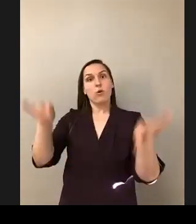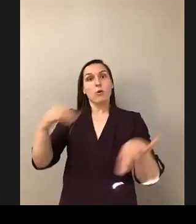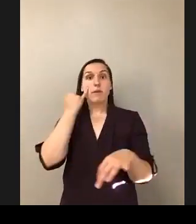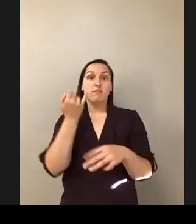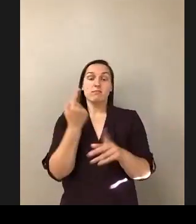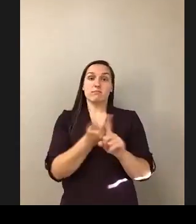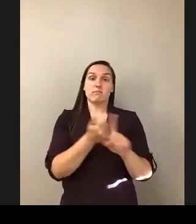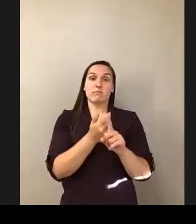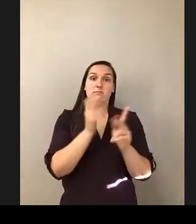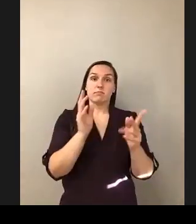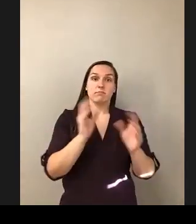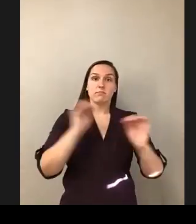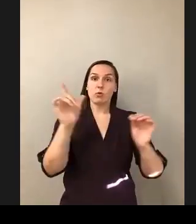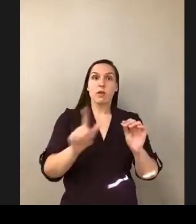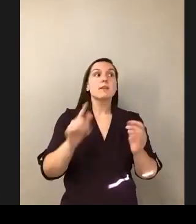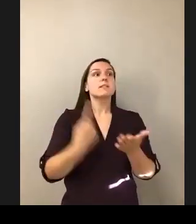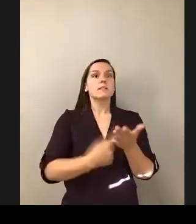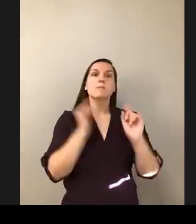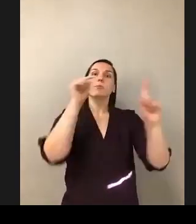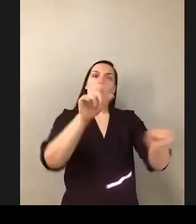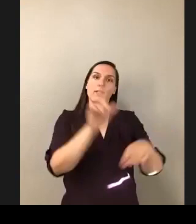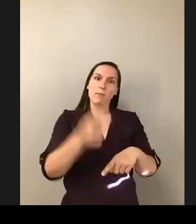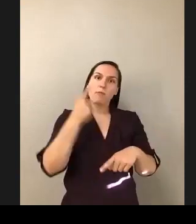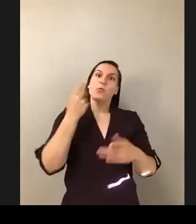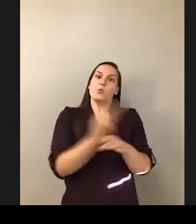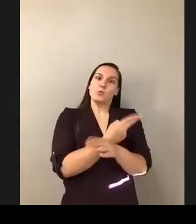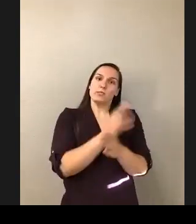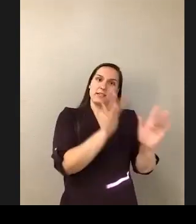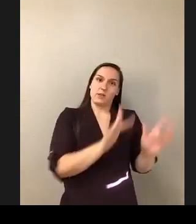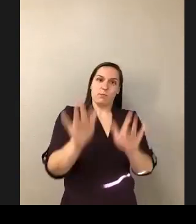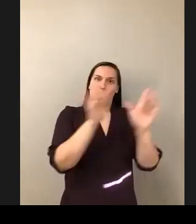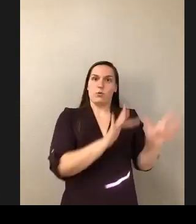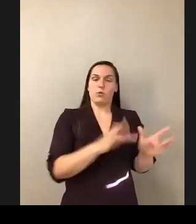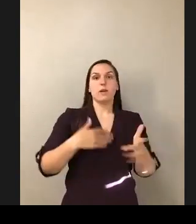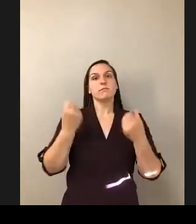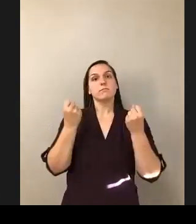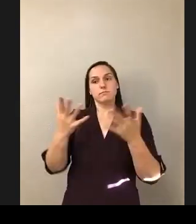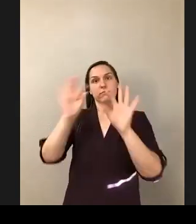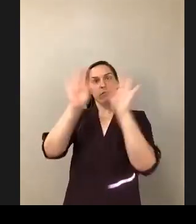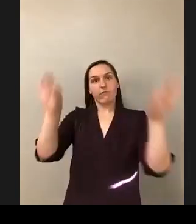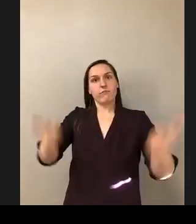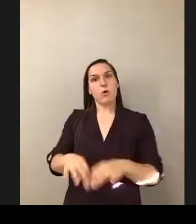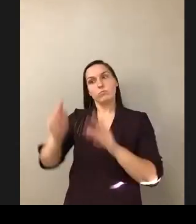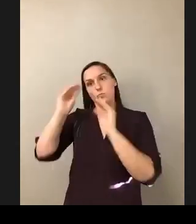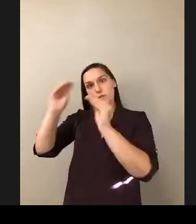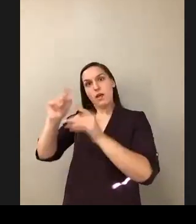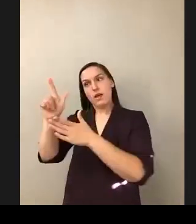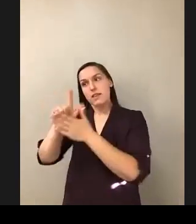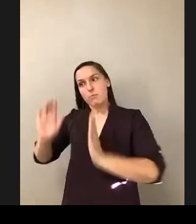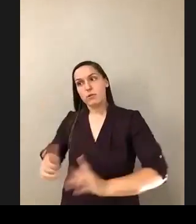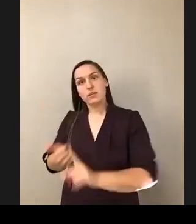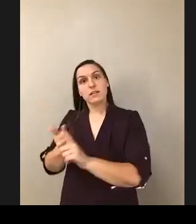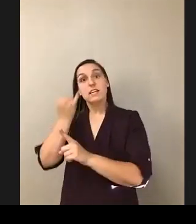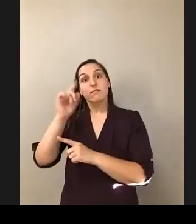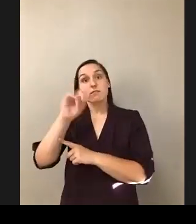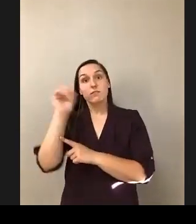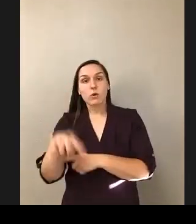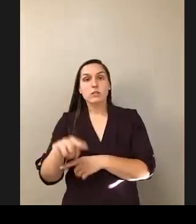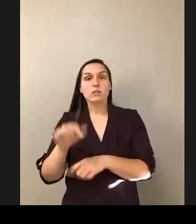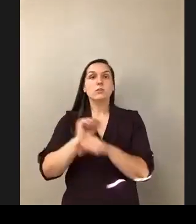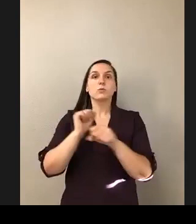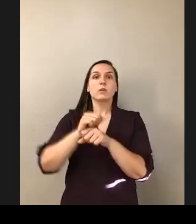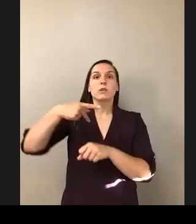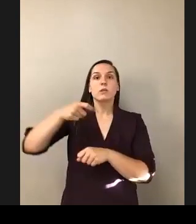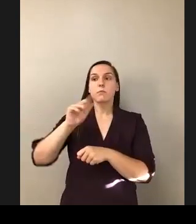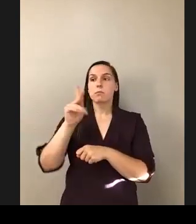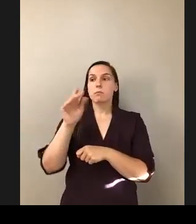to the library to use a computer. So we have forms there. We train the librarians if somebody has questions, and also working with like the Parks and Recs department to make